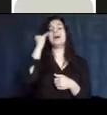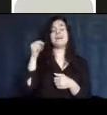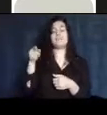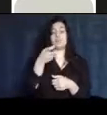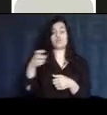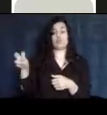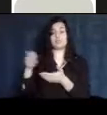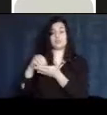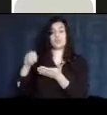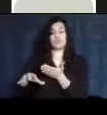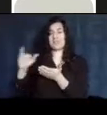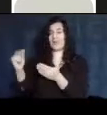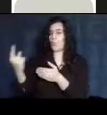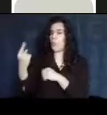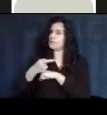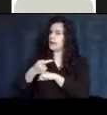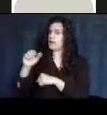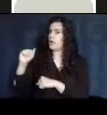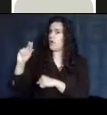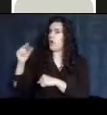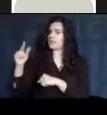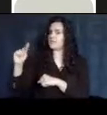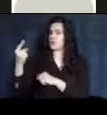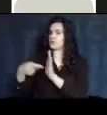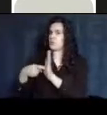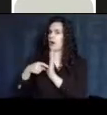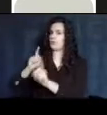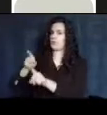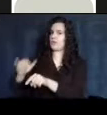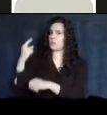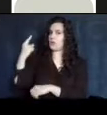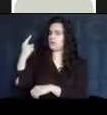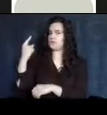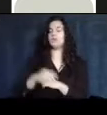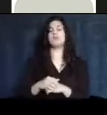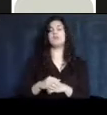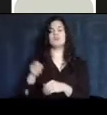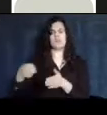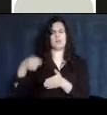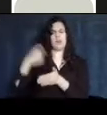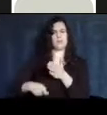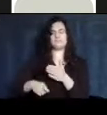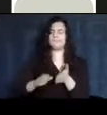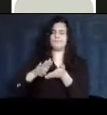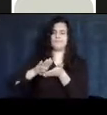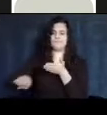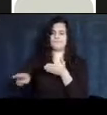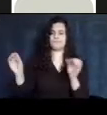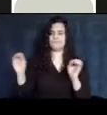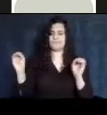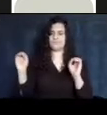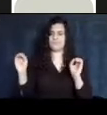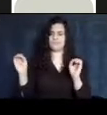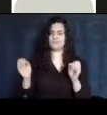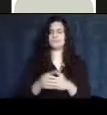virtual orientation will happen August 1st. There is no fee for student orientation this summer, so